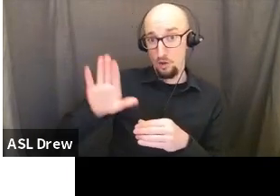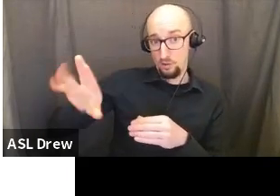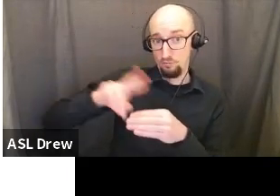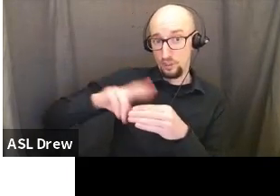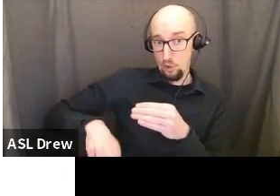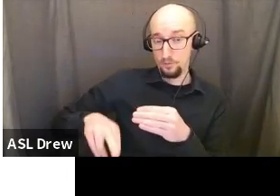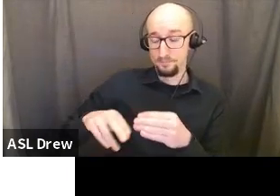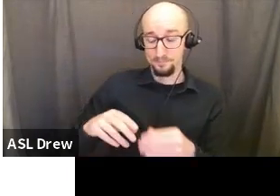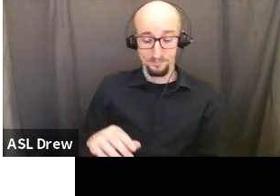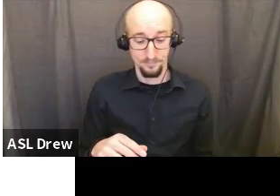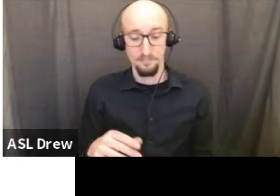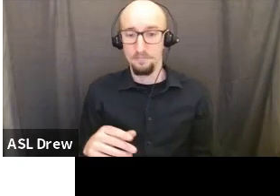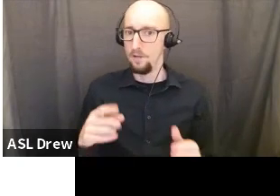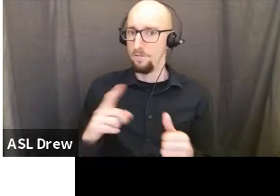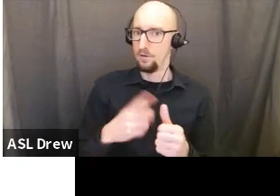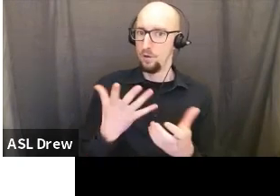mention that